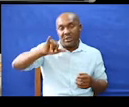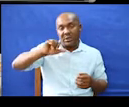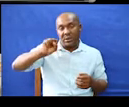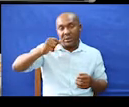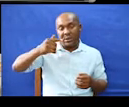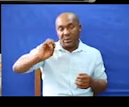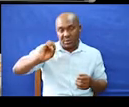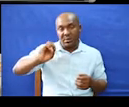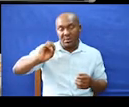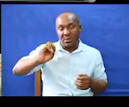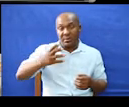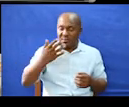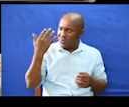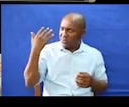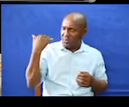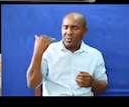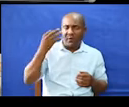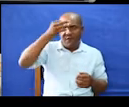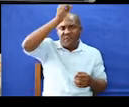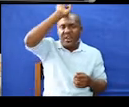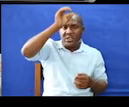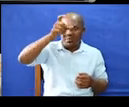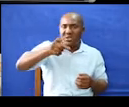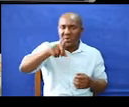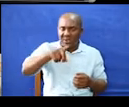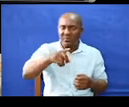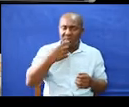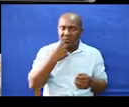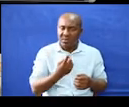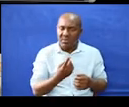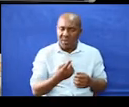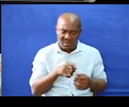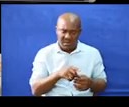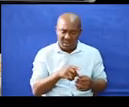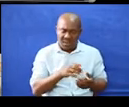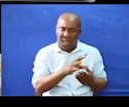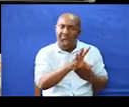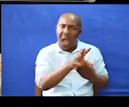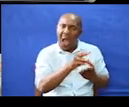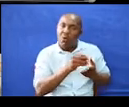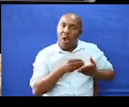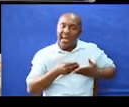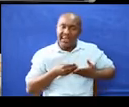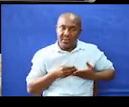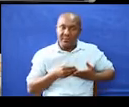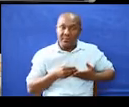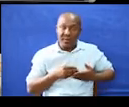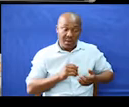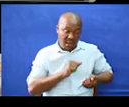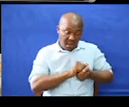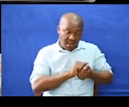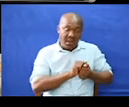by inherent acquired characteristics. Living things has